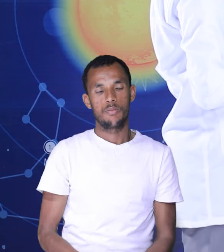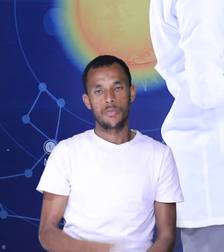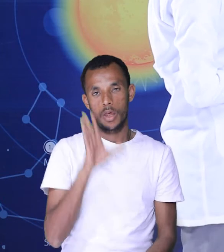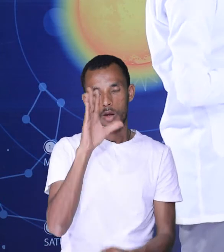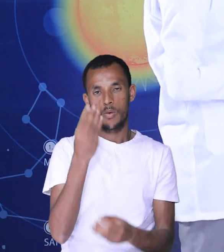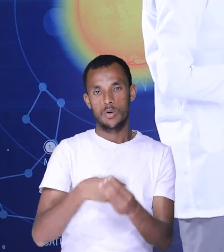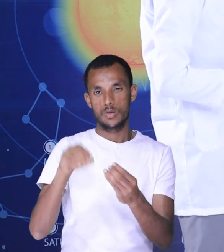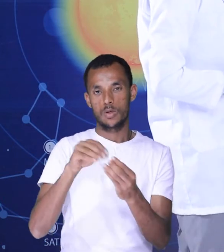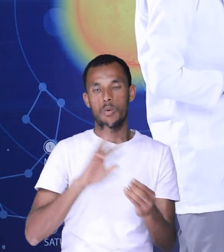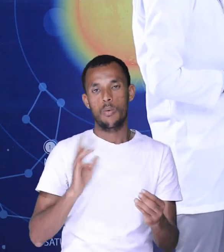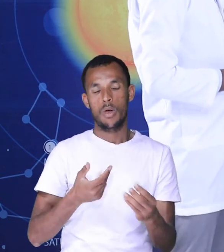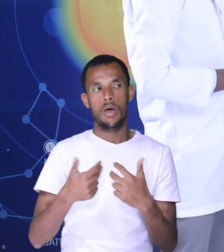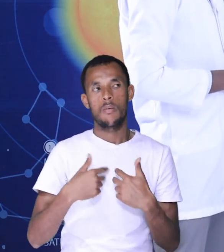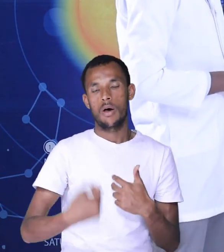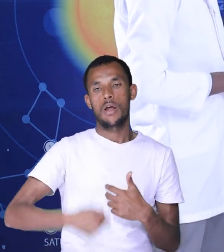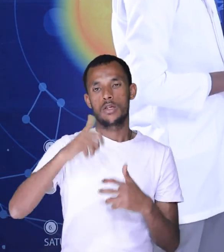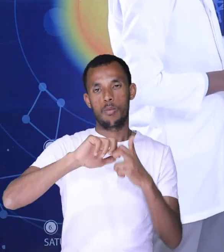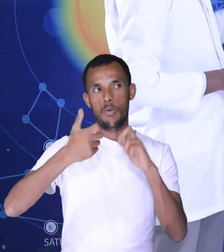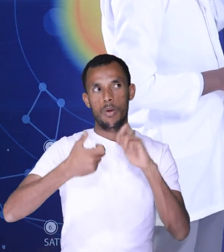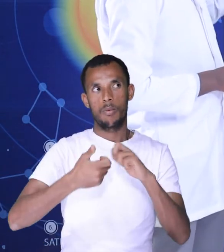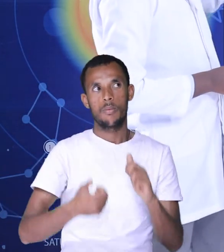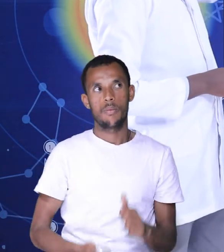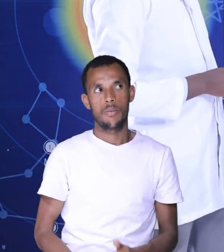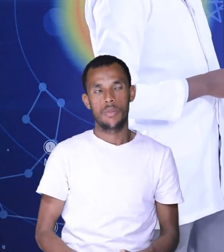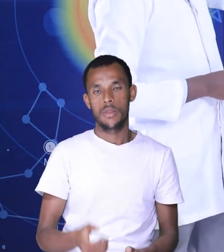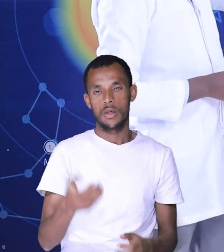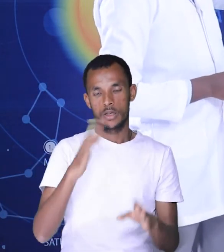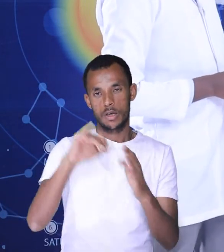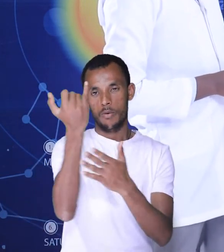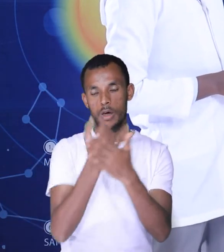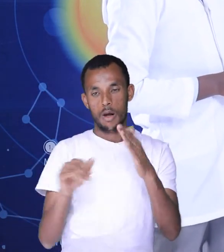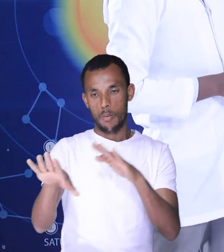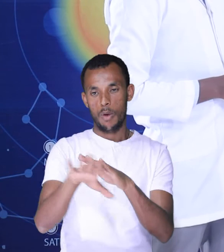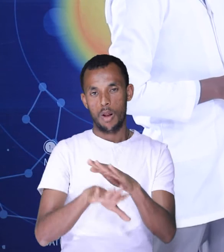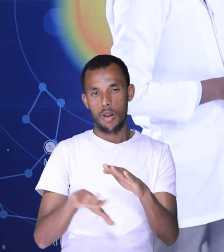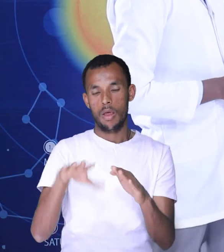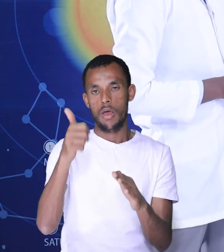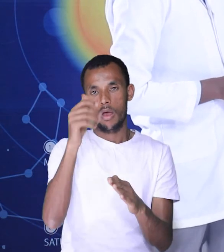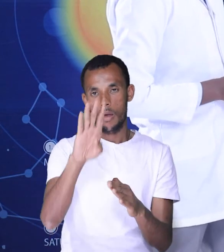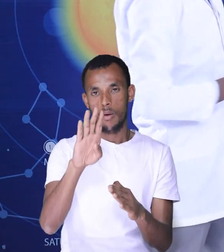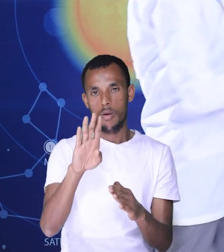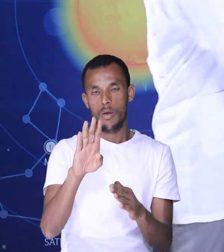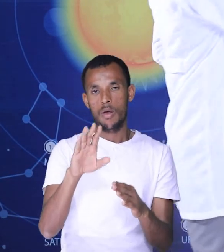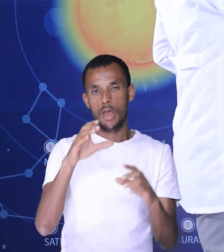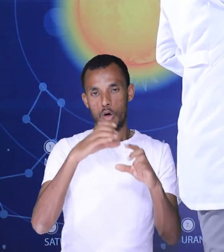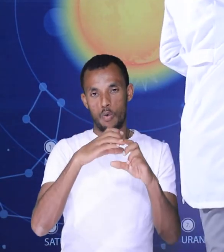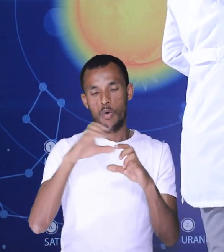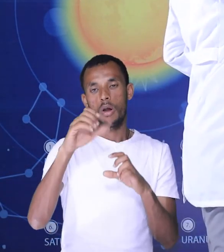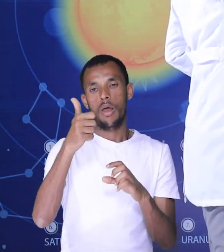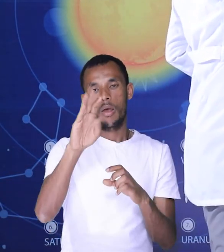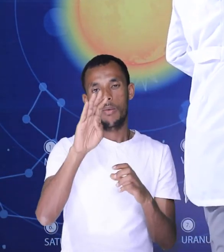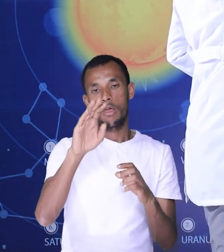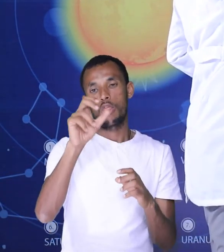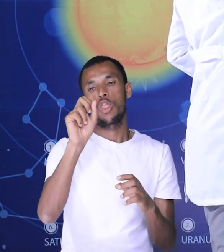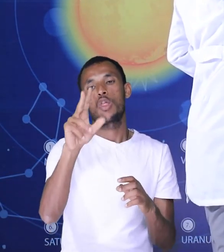And also here we have another problem. In the figure below, AB, chord AB is